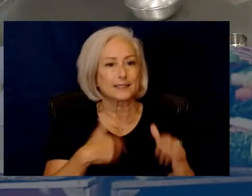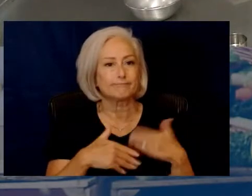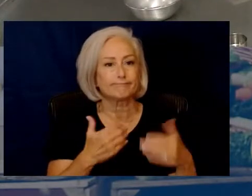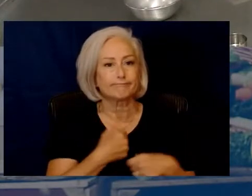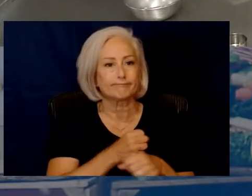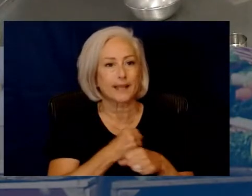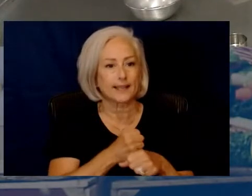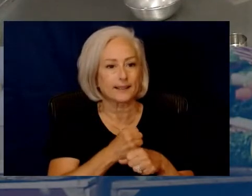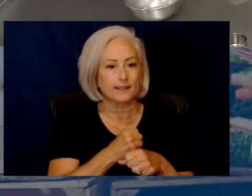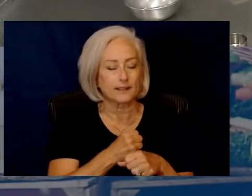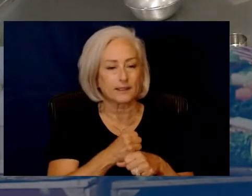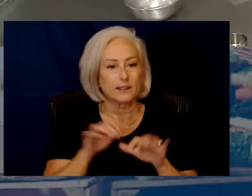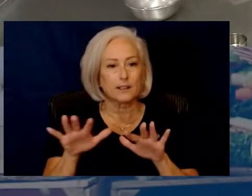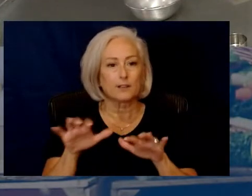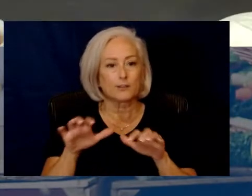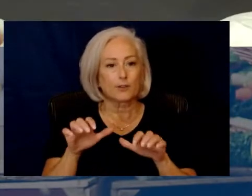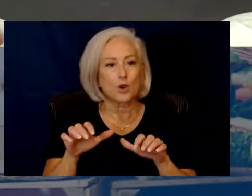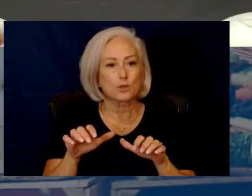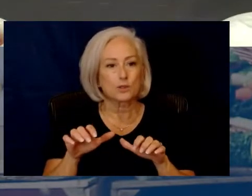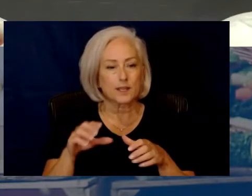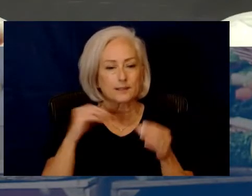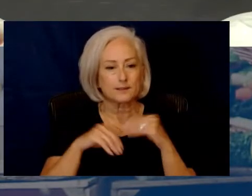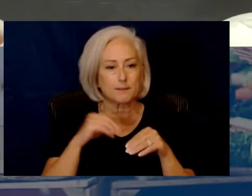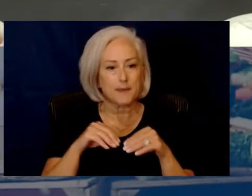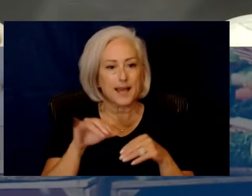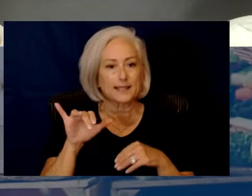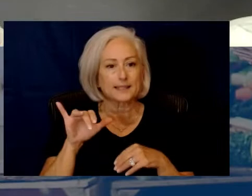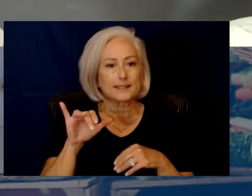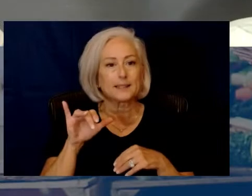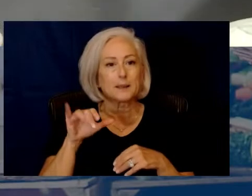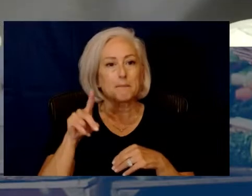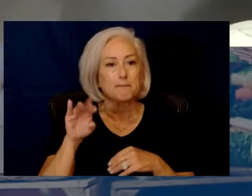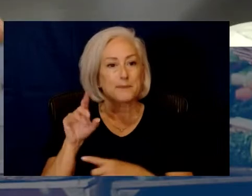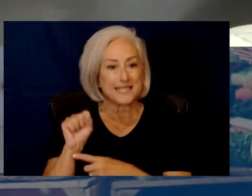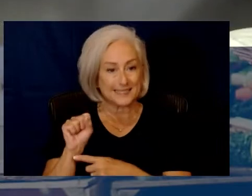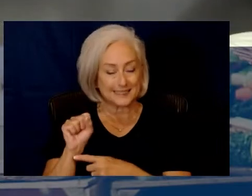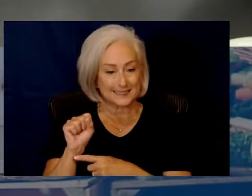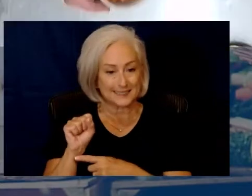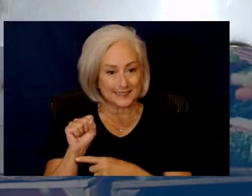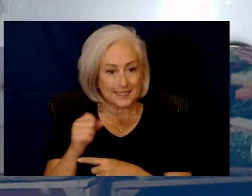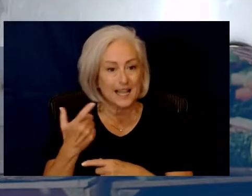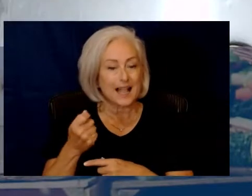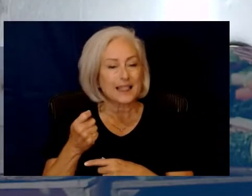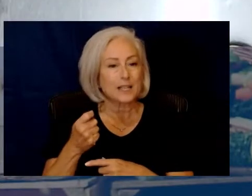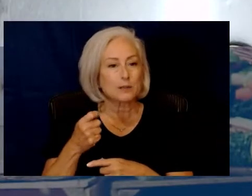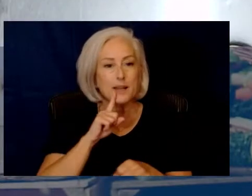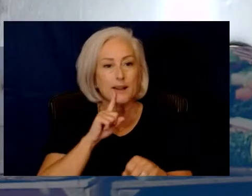frozen, pre-packed sorted peas, a little bit of diced tomato,